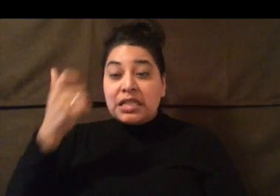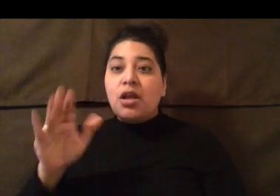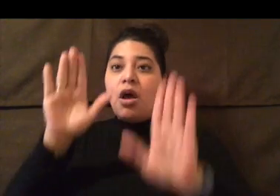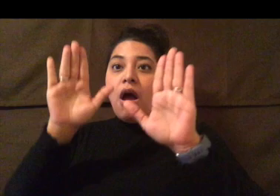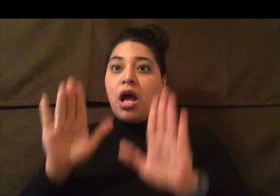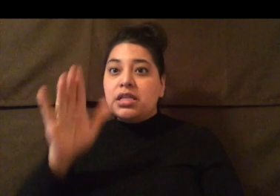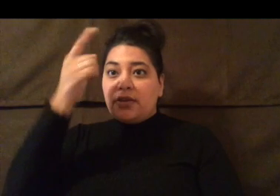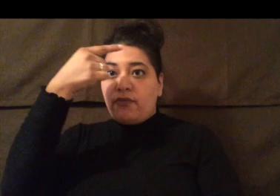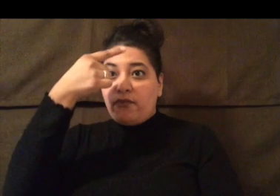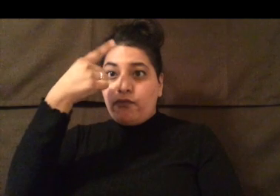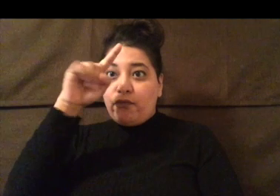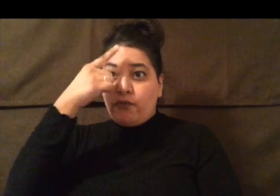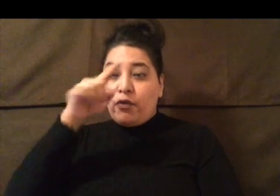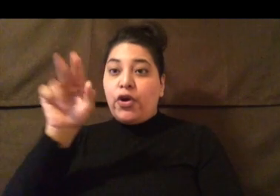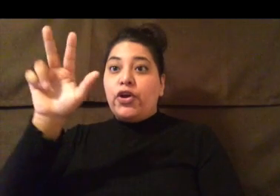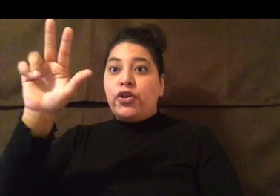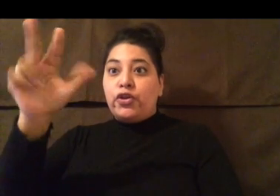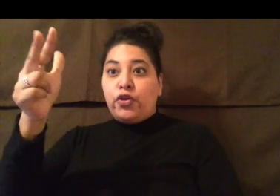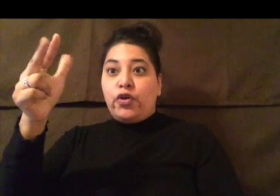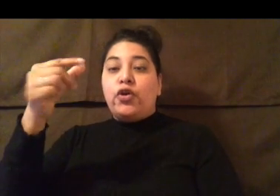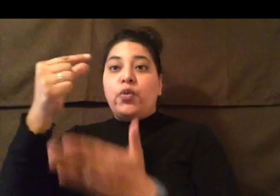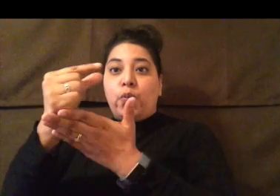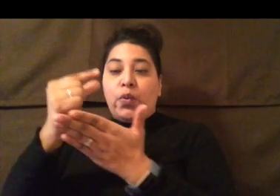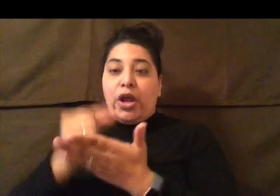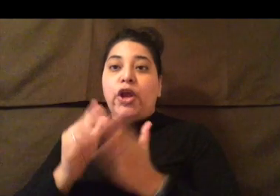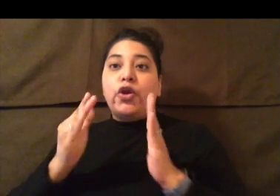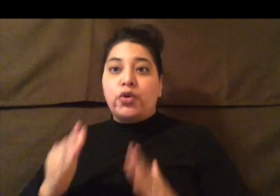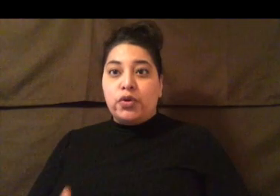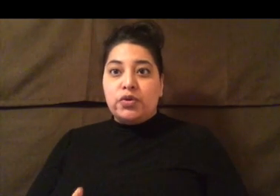third graders. Okay, so let's make our little number line.